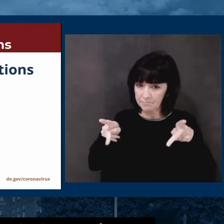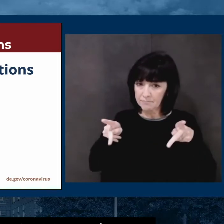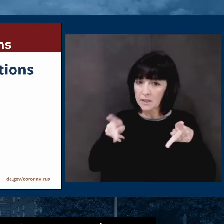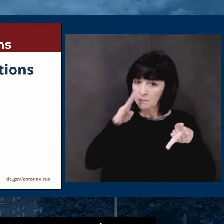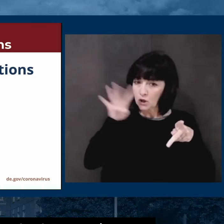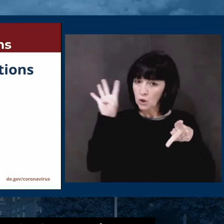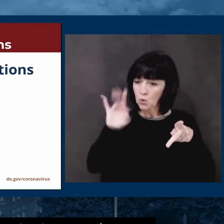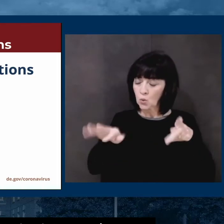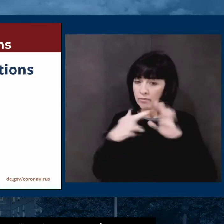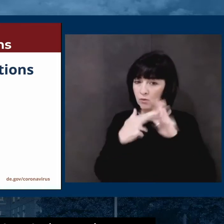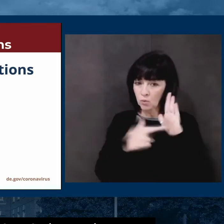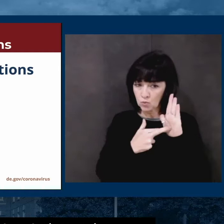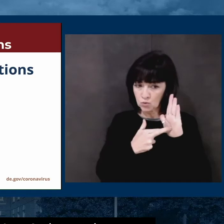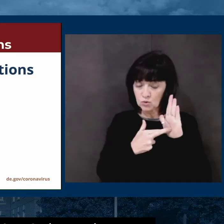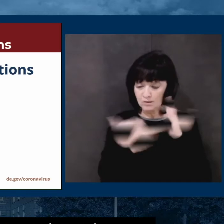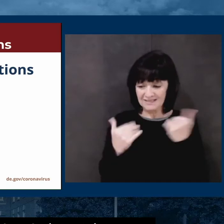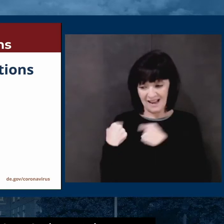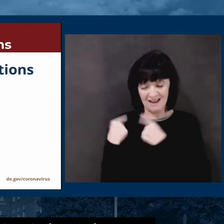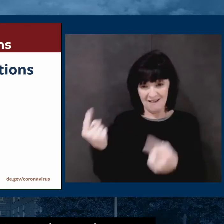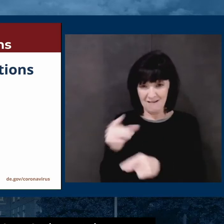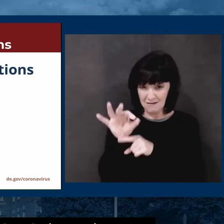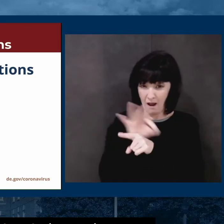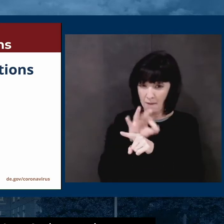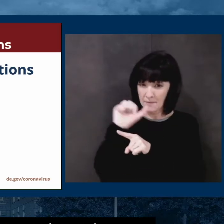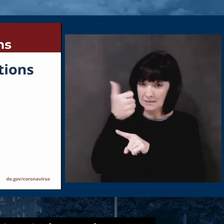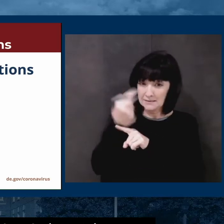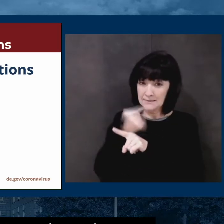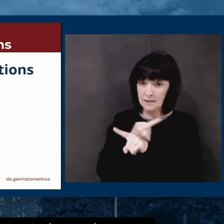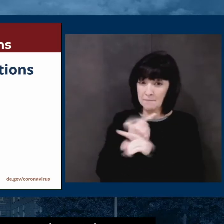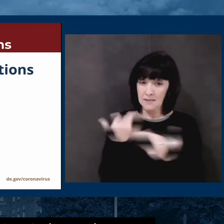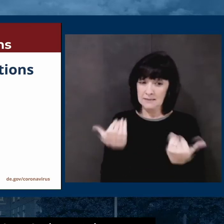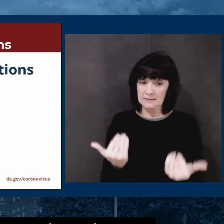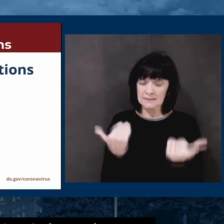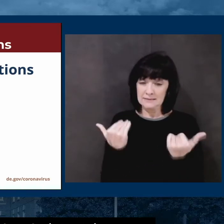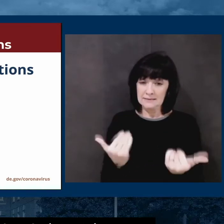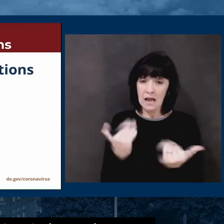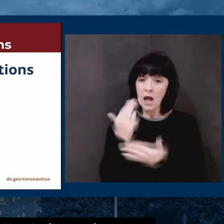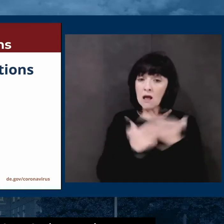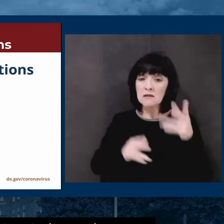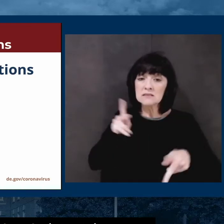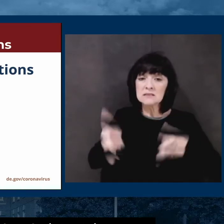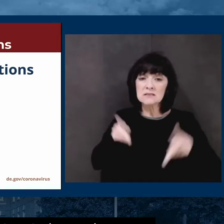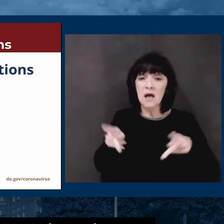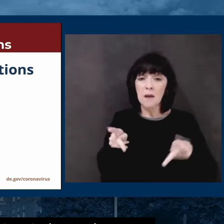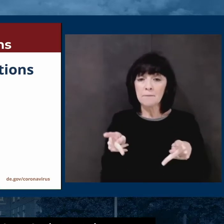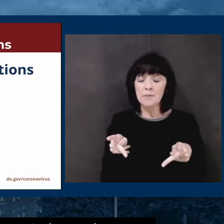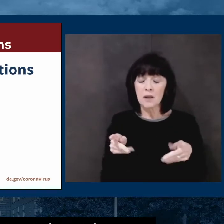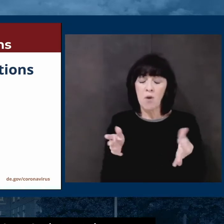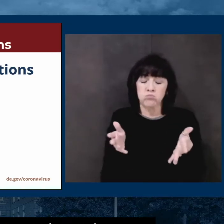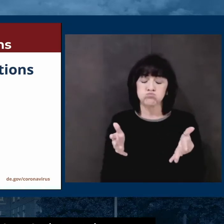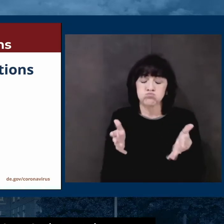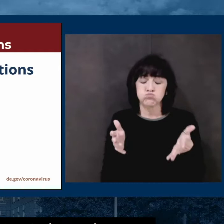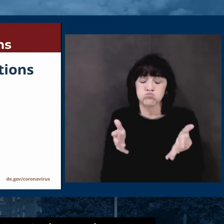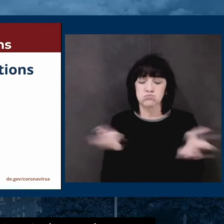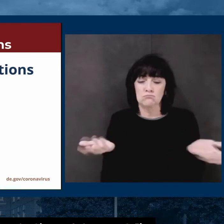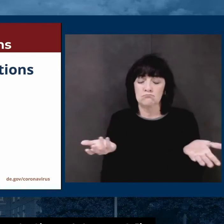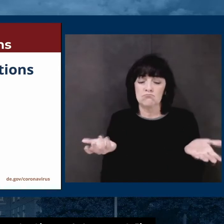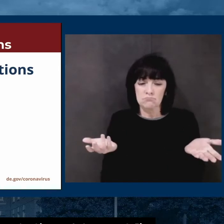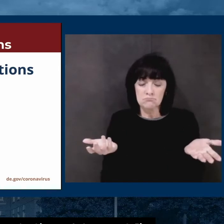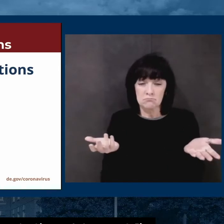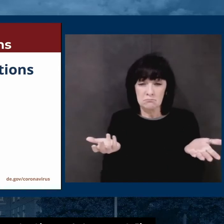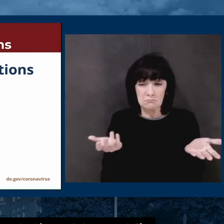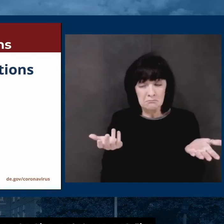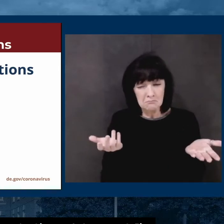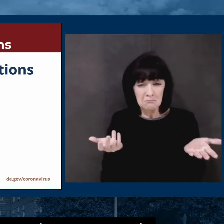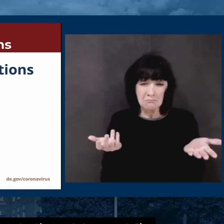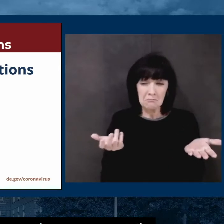9 or 10 months now, it's getting to the point where we get a little complacent. It's just the thought is not always there like it should be with